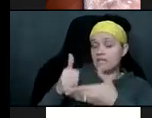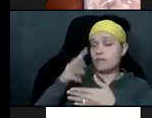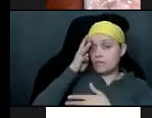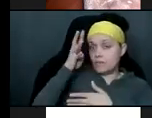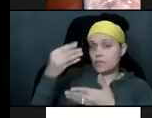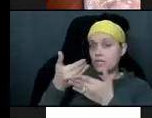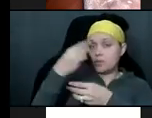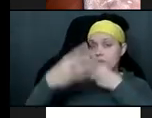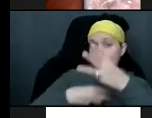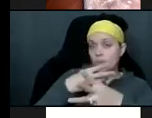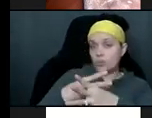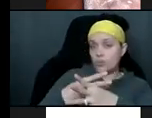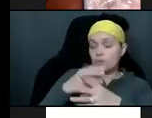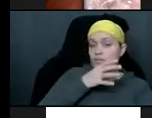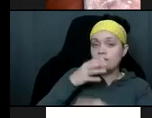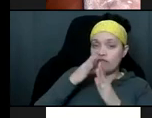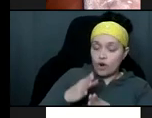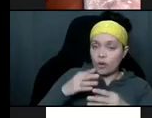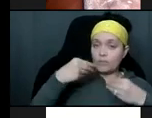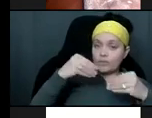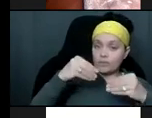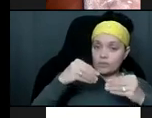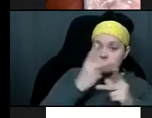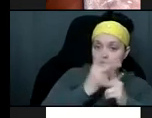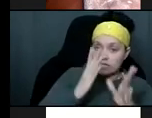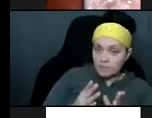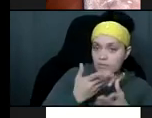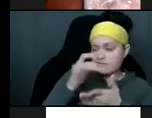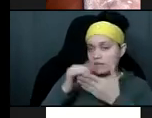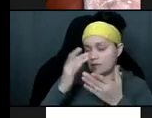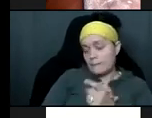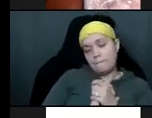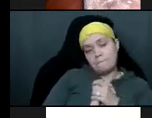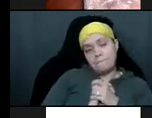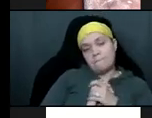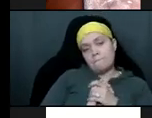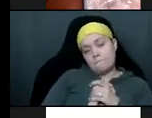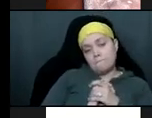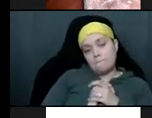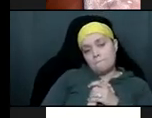new world. Farmers, shopkeepers, something like that.